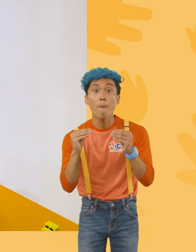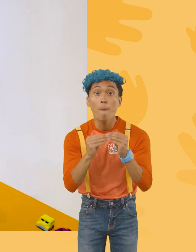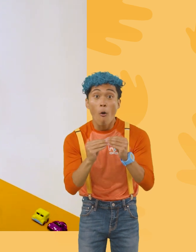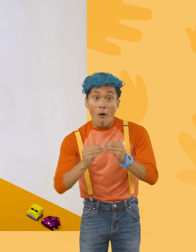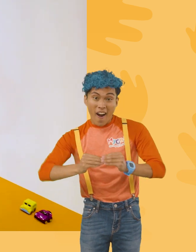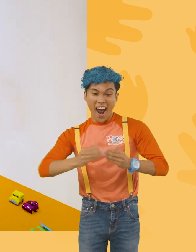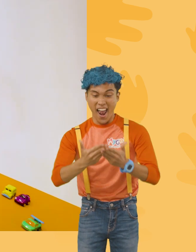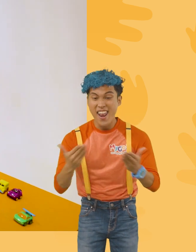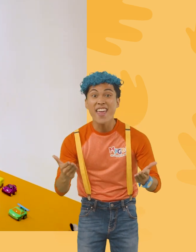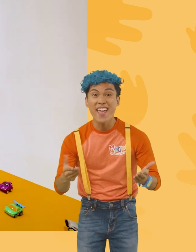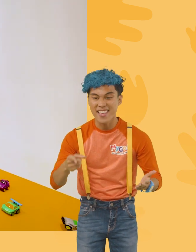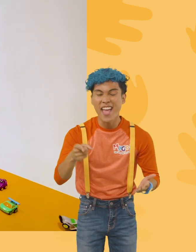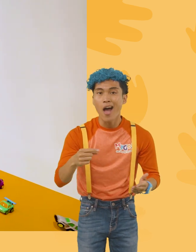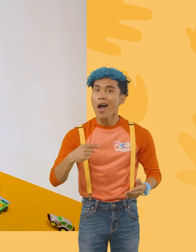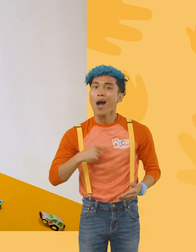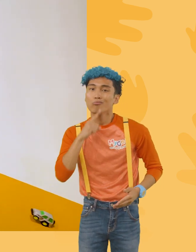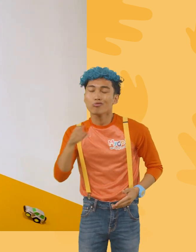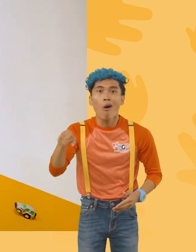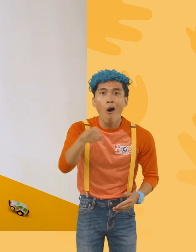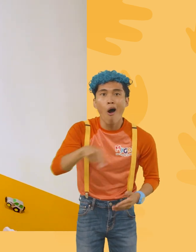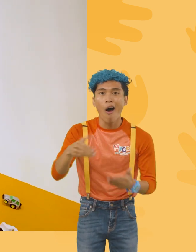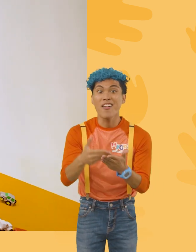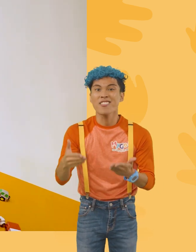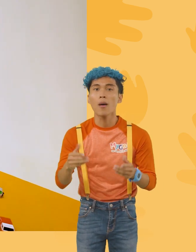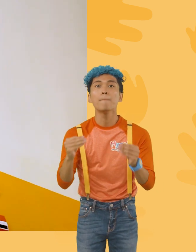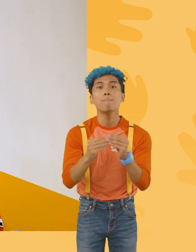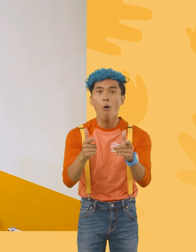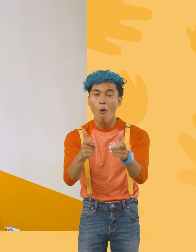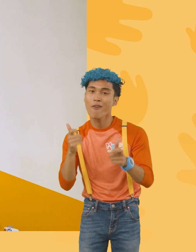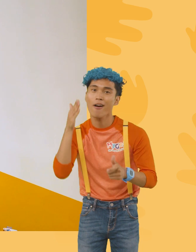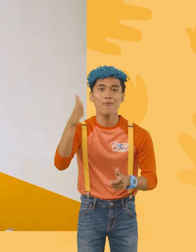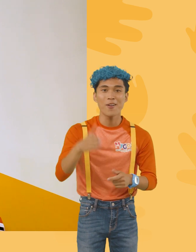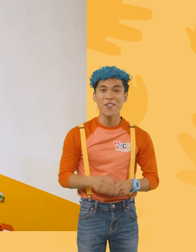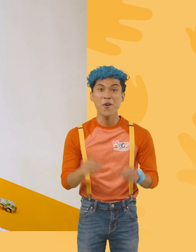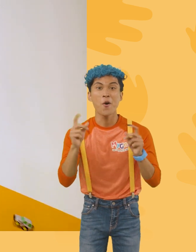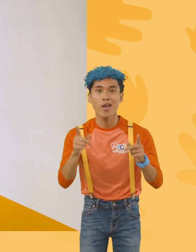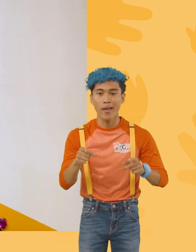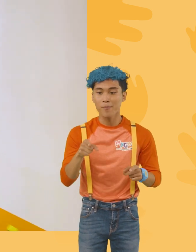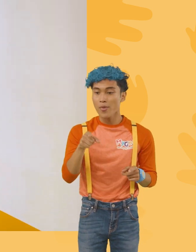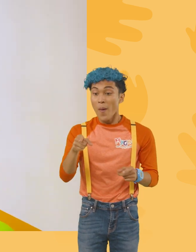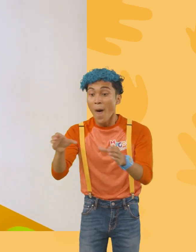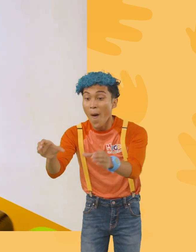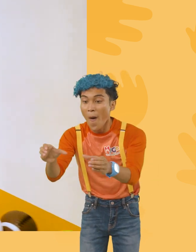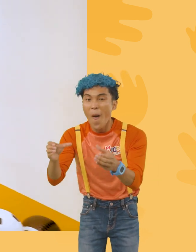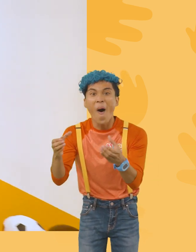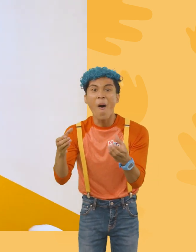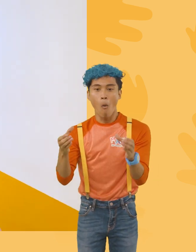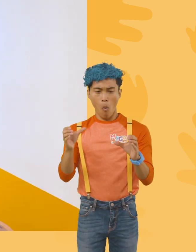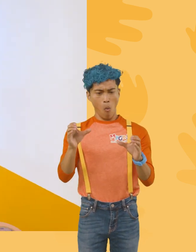items. Yeah, I'm sure all these items are gonna be a lot faster. Okay, here's another set of